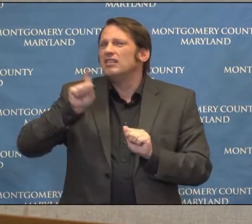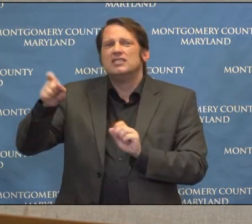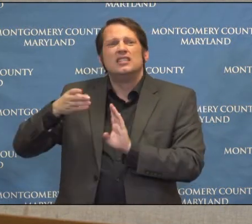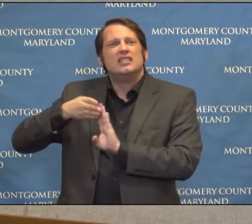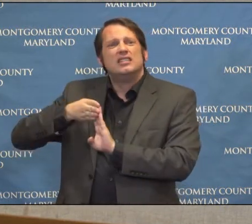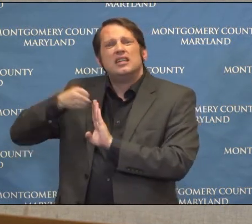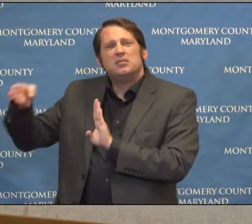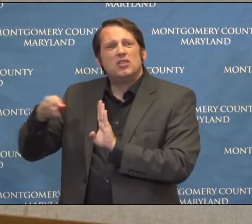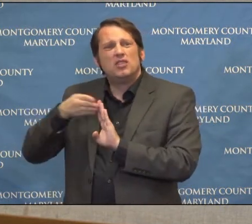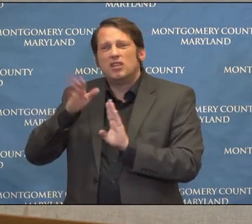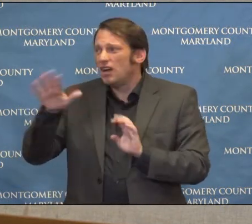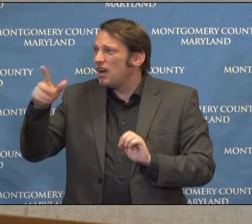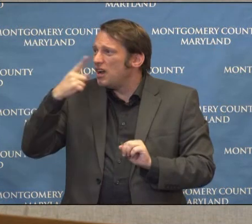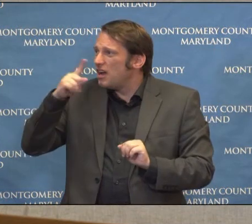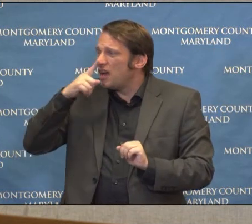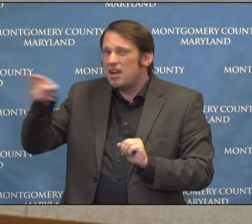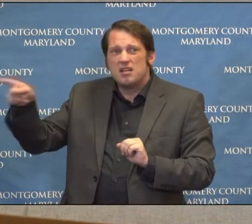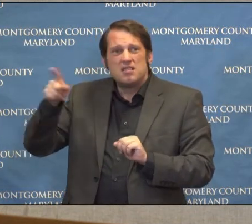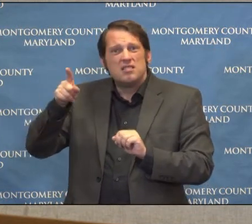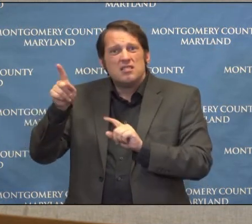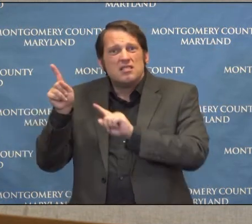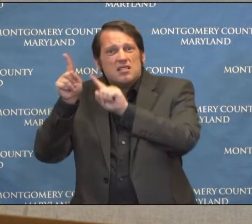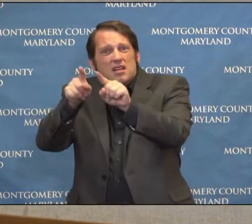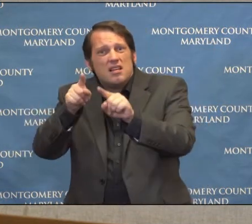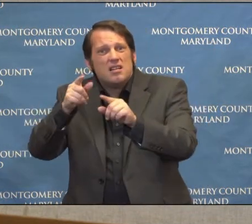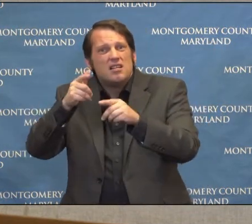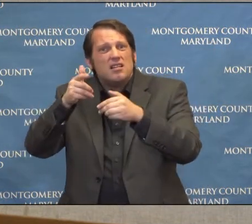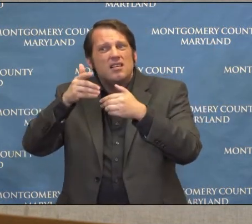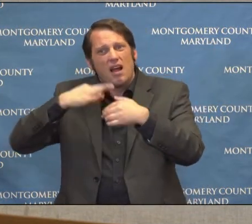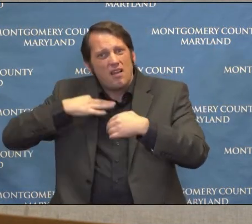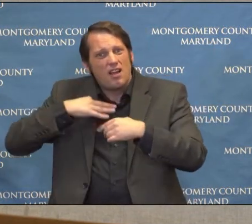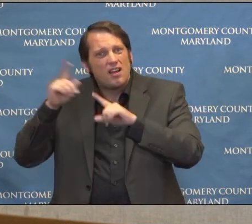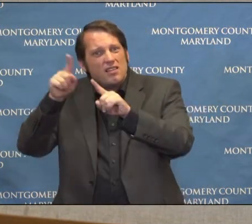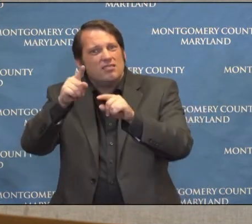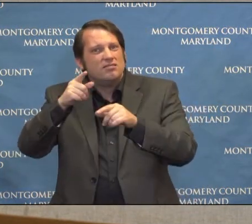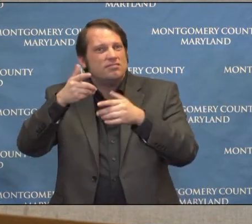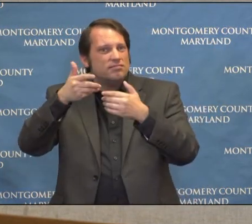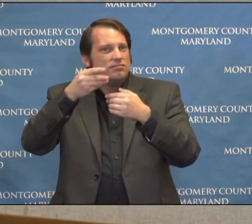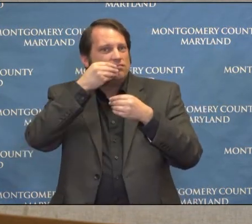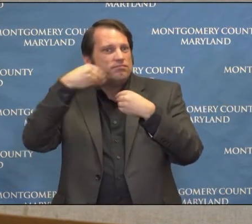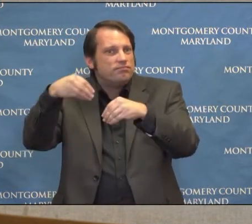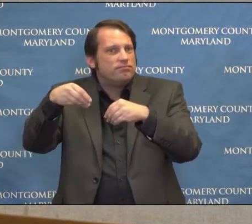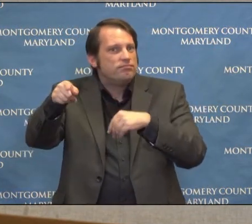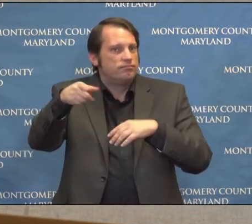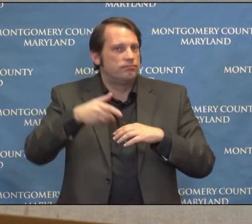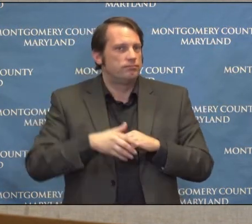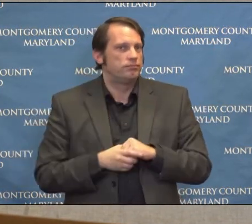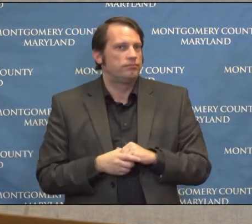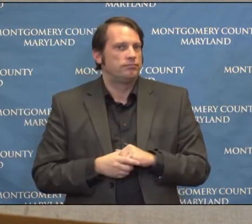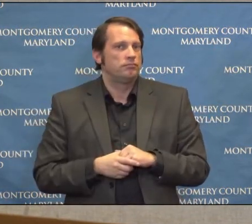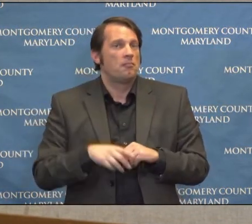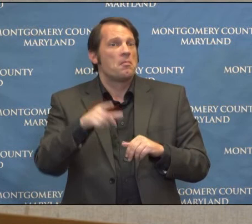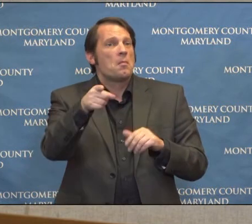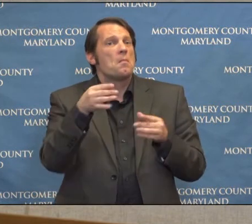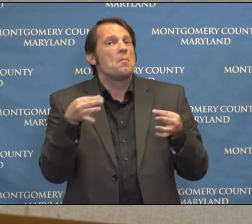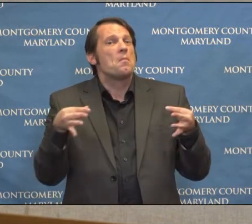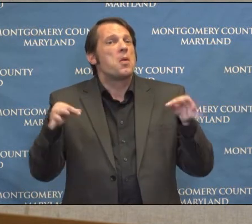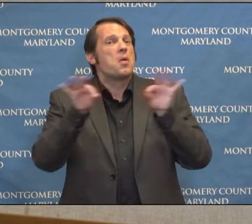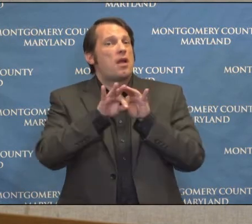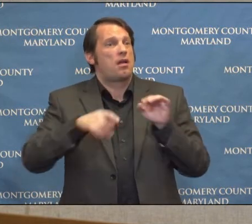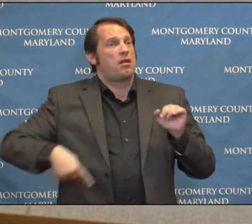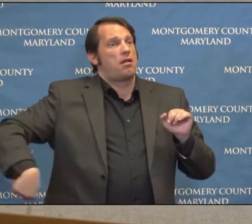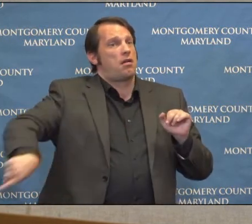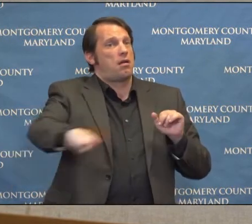when interacting with them. But this is the time for the fabric of our communities to really support each other through this time. And then finally, there's a lot